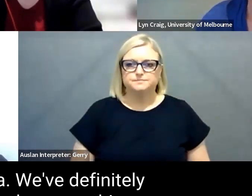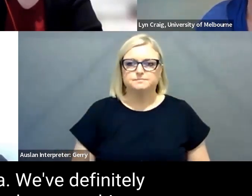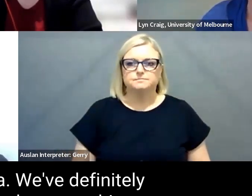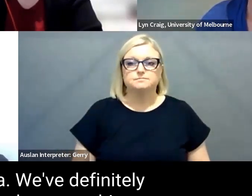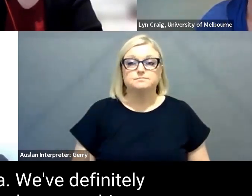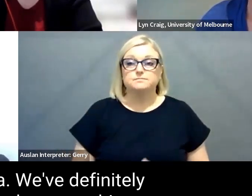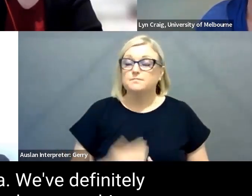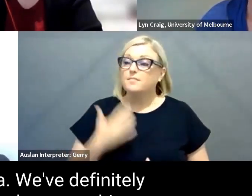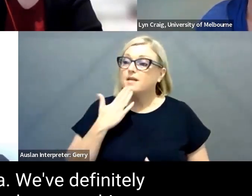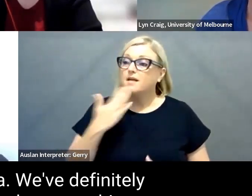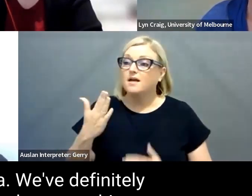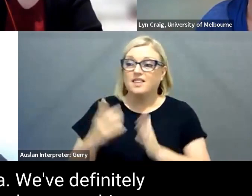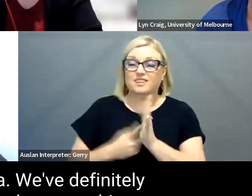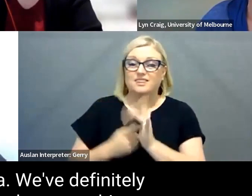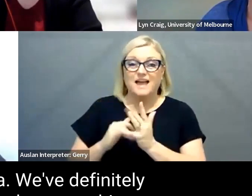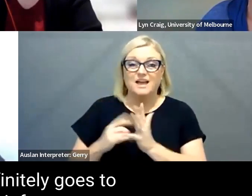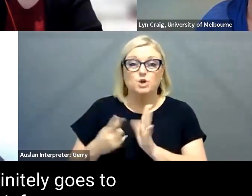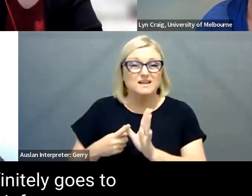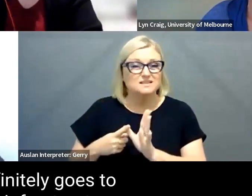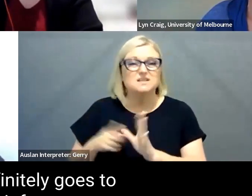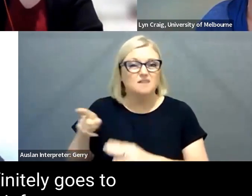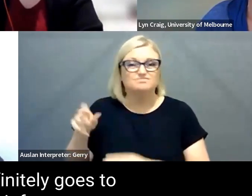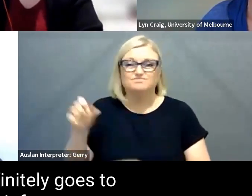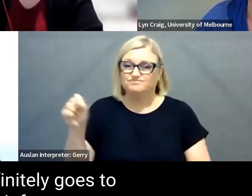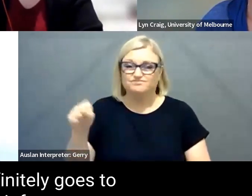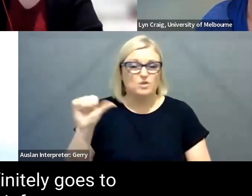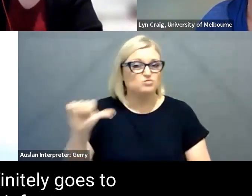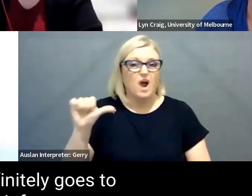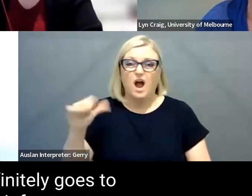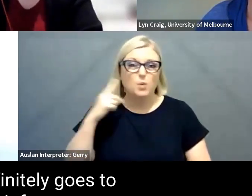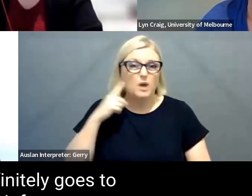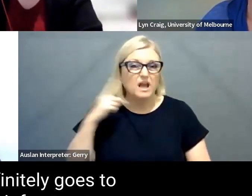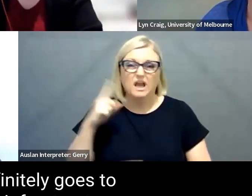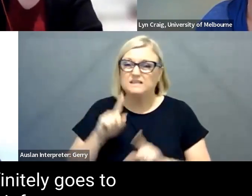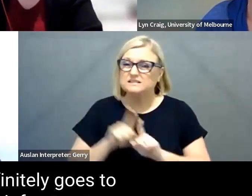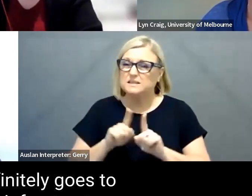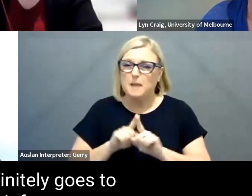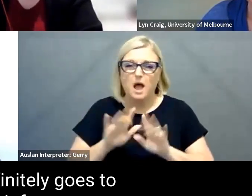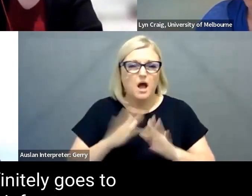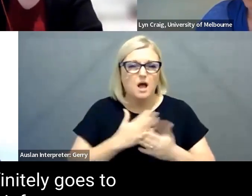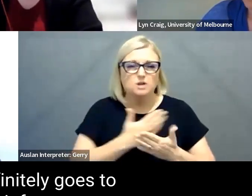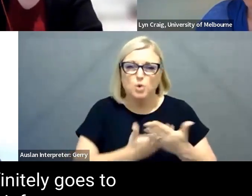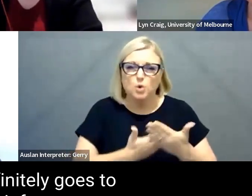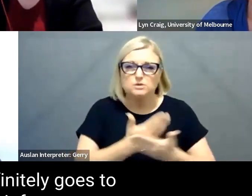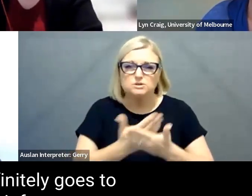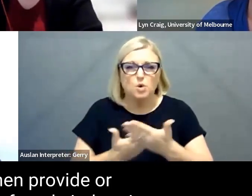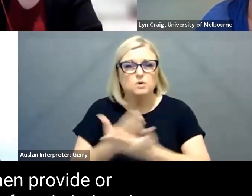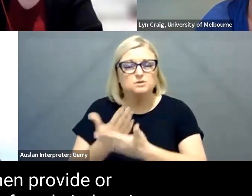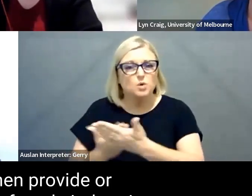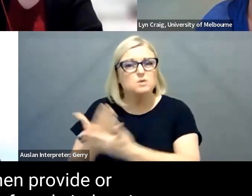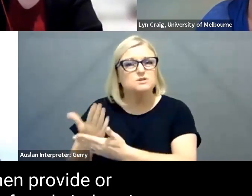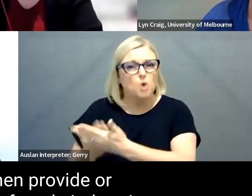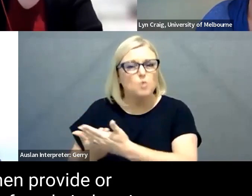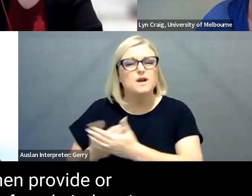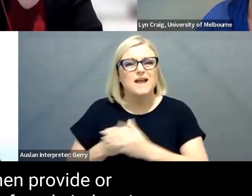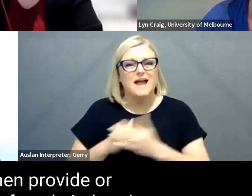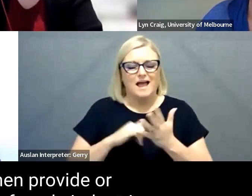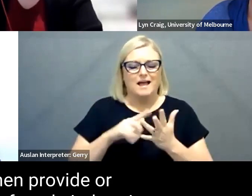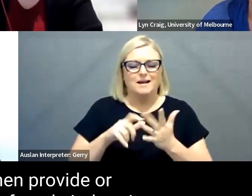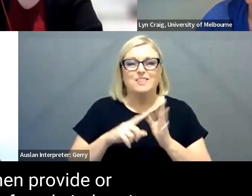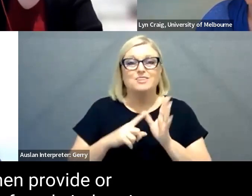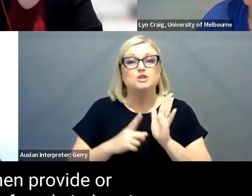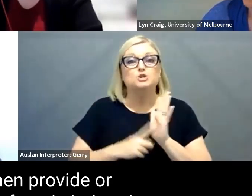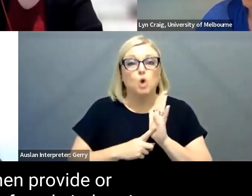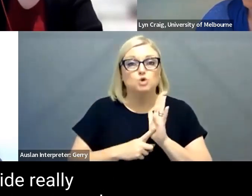Thanks, Lisa. We've definitely been hearing the same thing, and it definitely goes to that sort of the social infrastructure that women provide, or